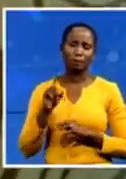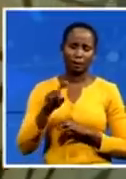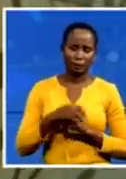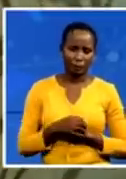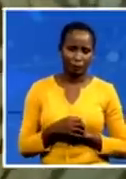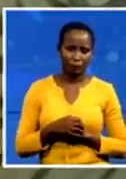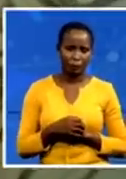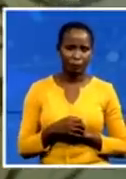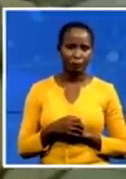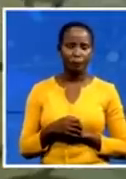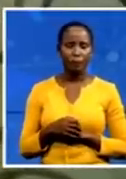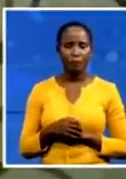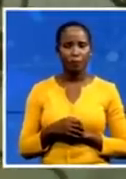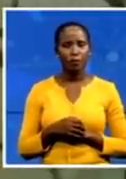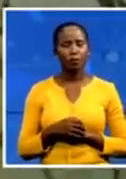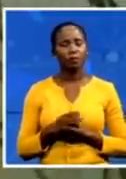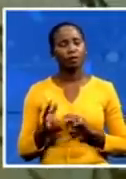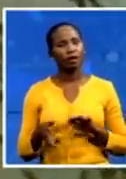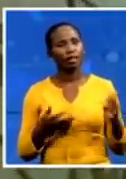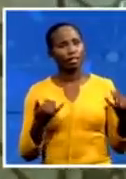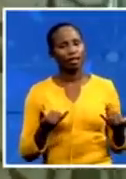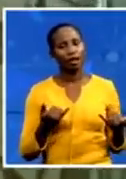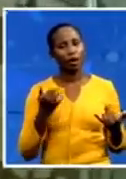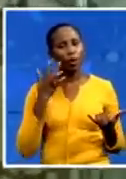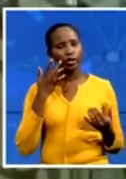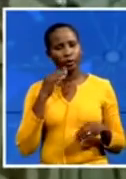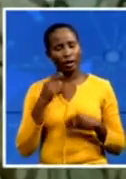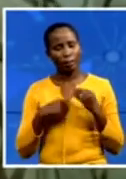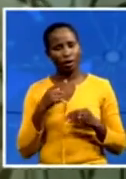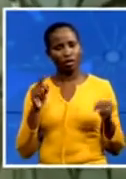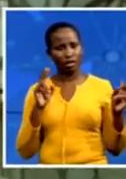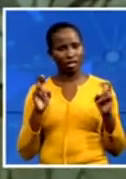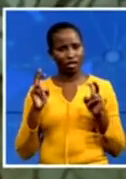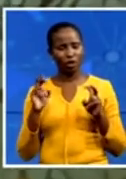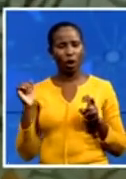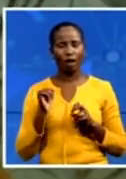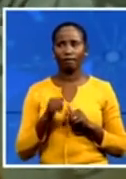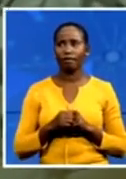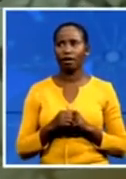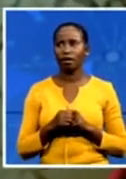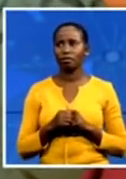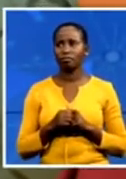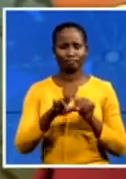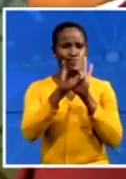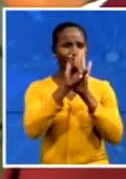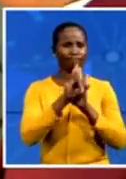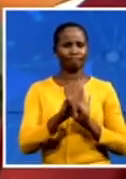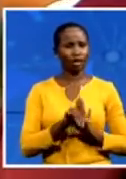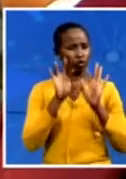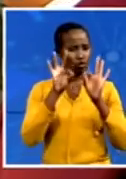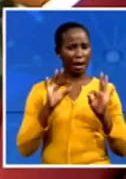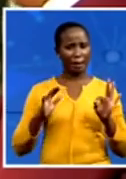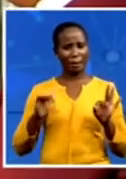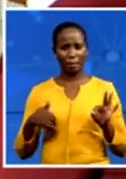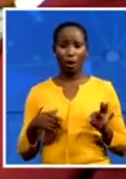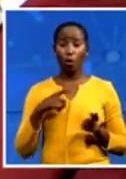comes to, championing the rights of women. I mean, that gender-based violence is now a second